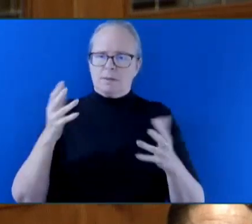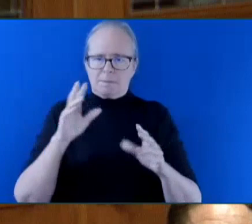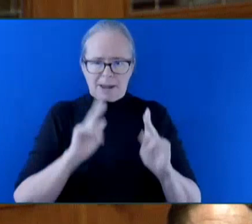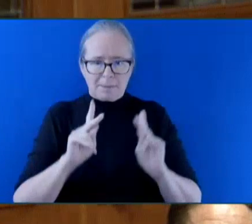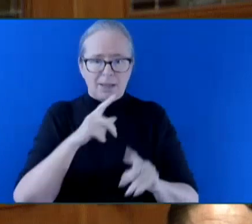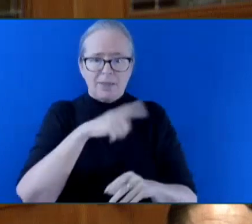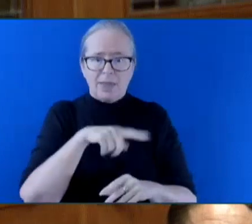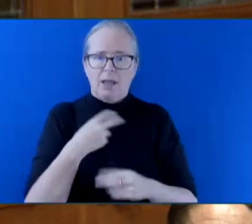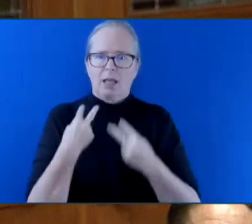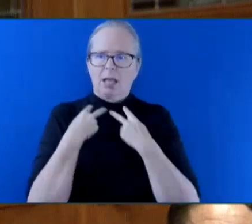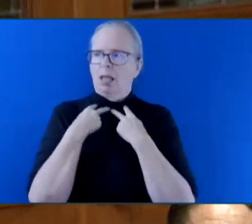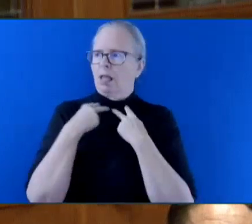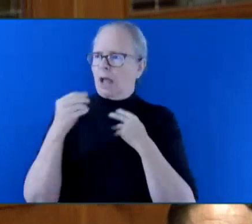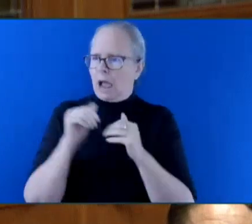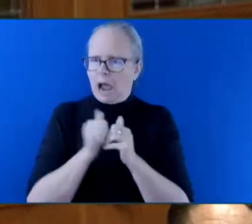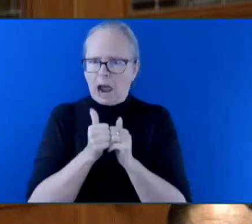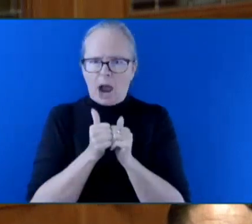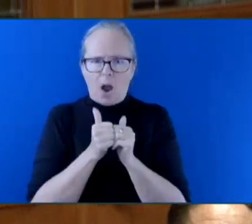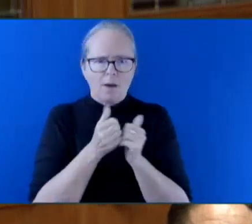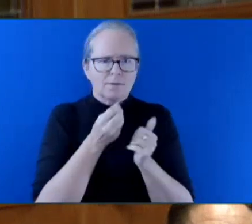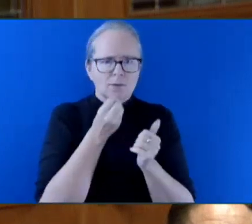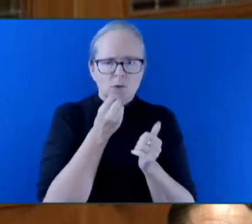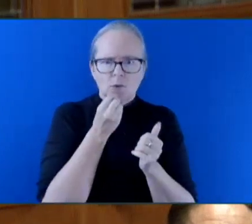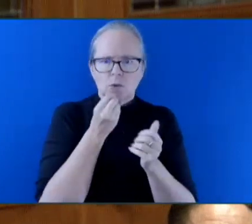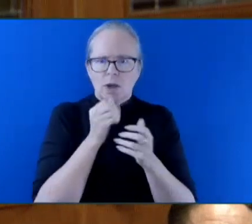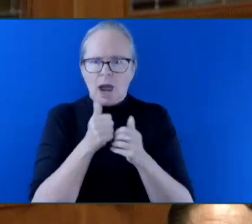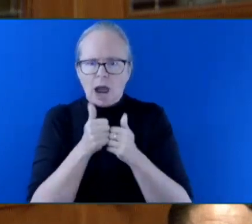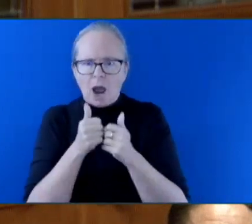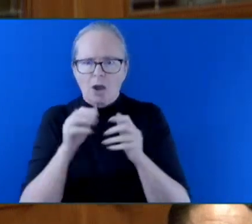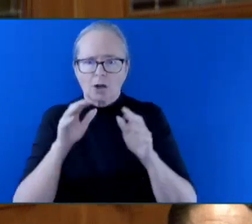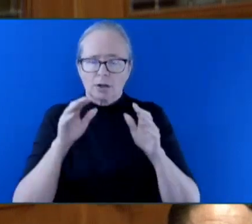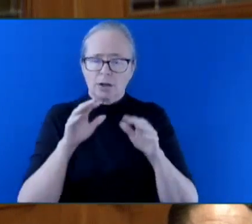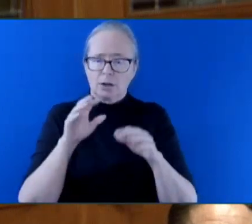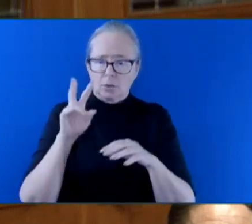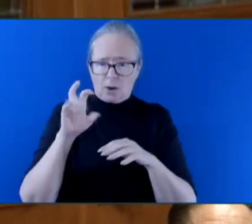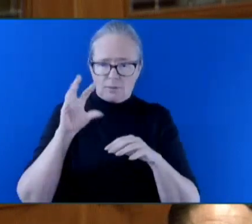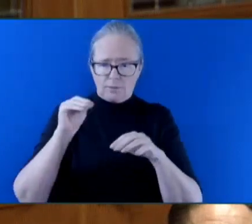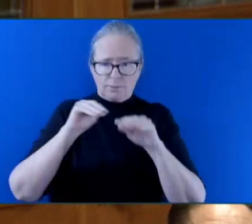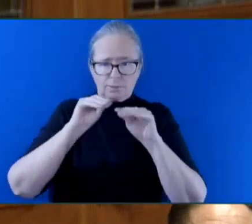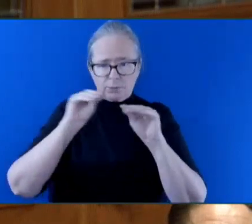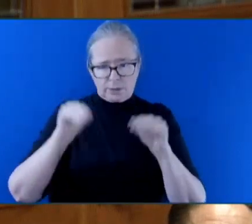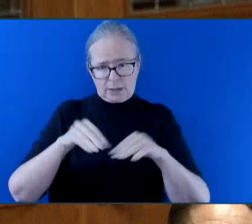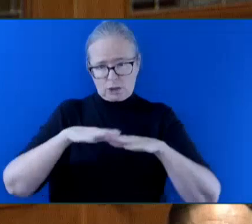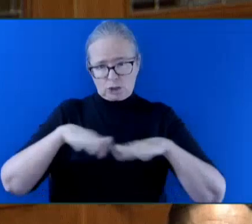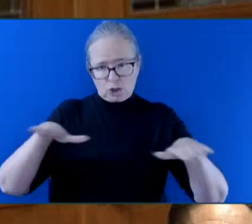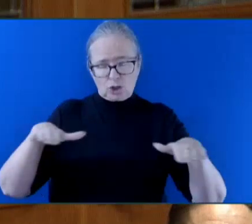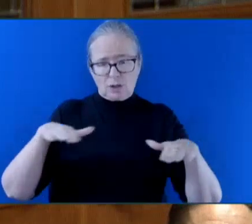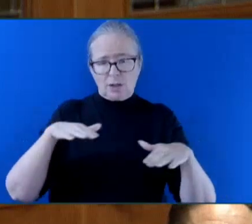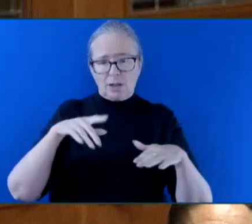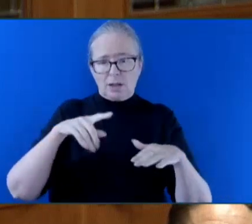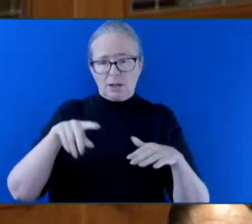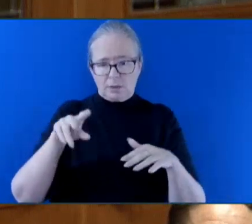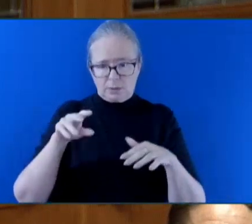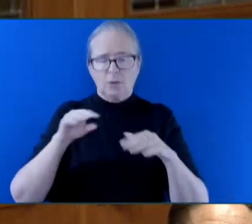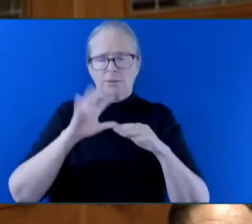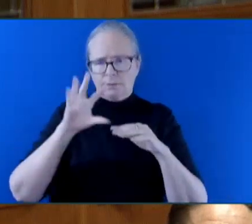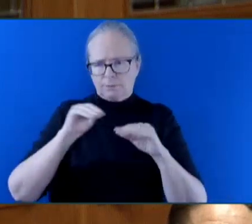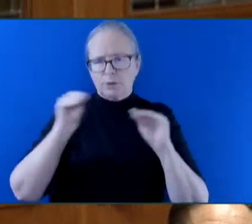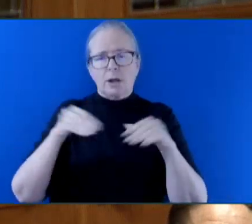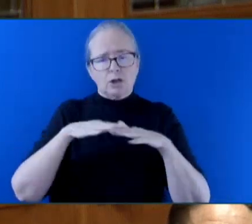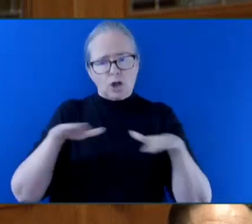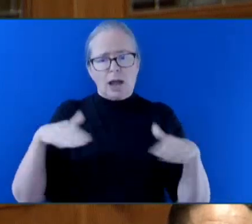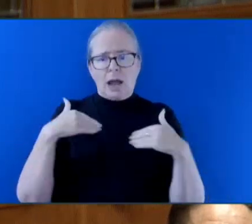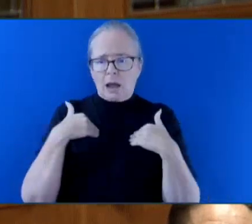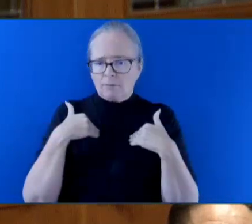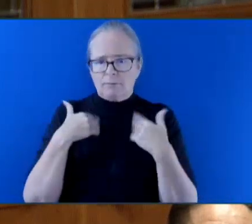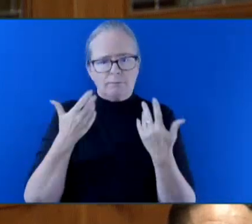to safety and security. And I urge governments to work together to ensure that Gaza has access